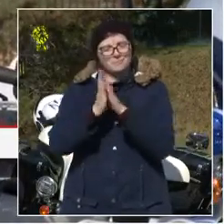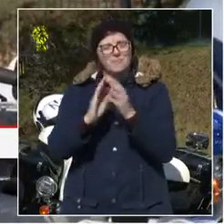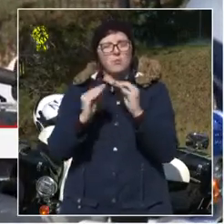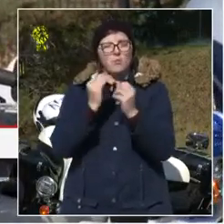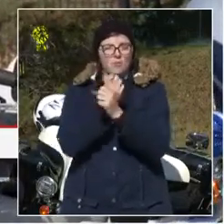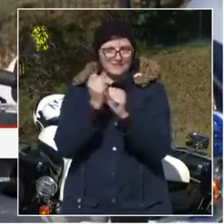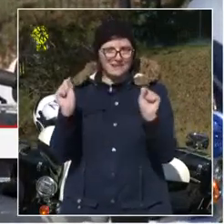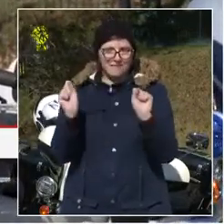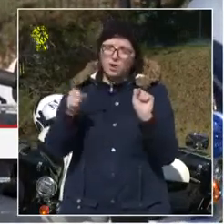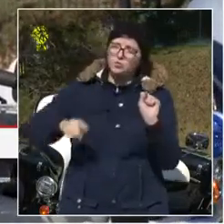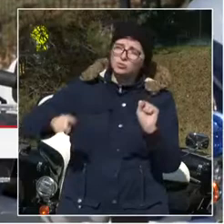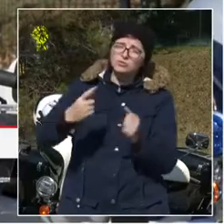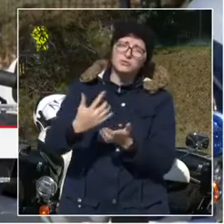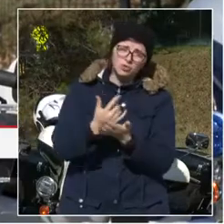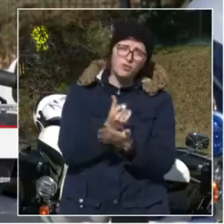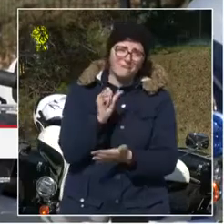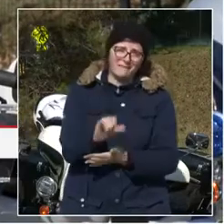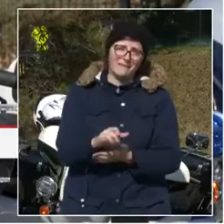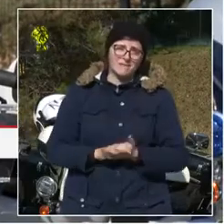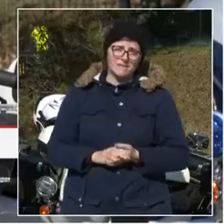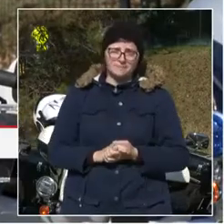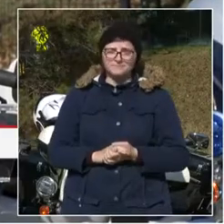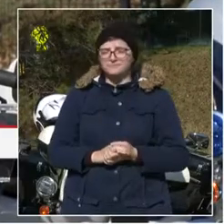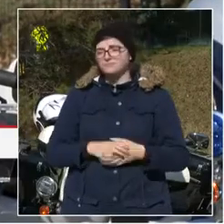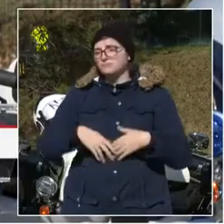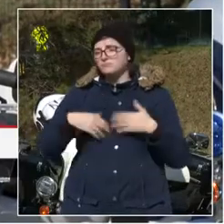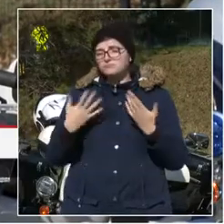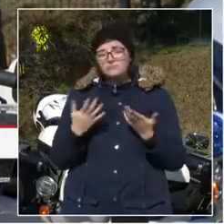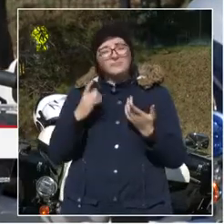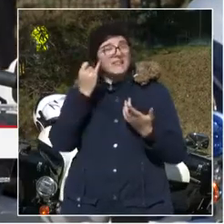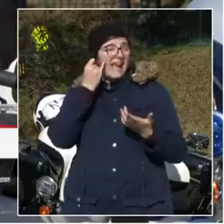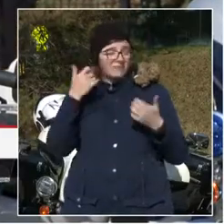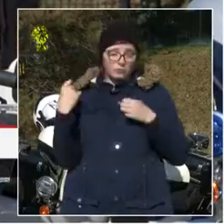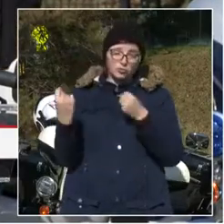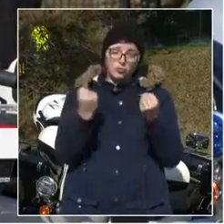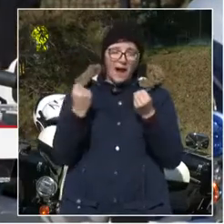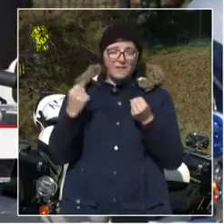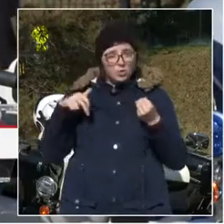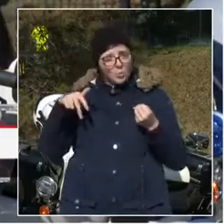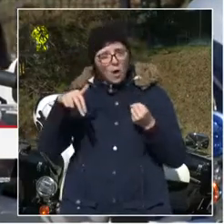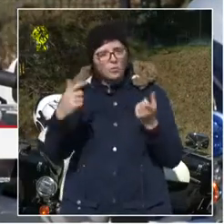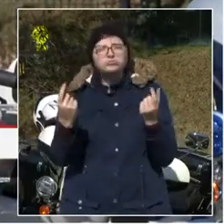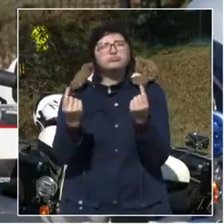some things that we can all do when driving or walking that will help us to save lives.